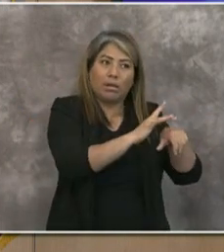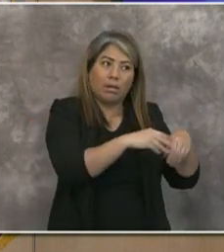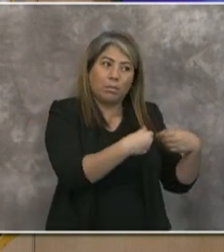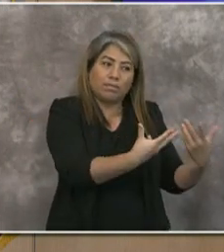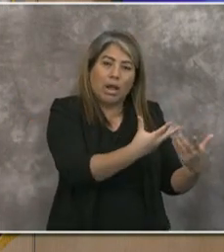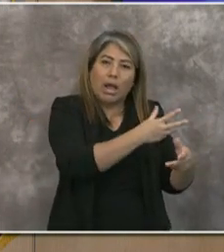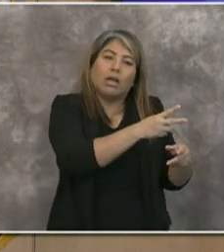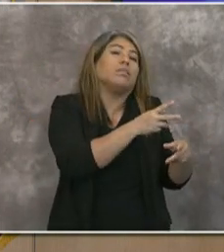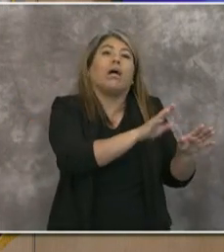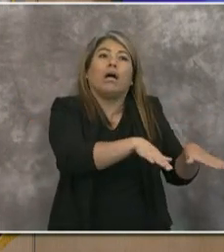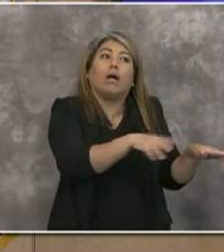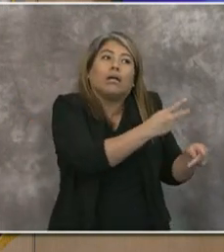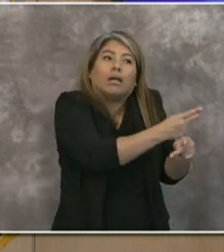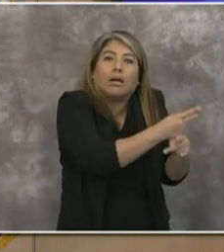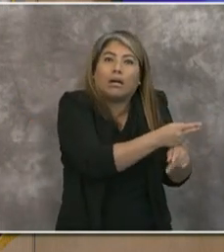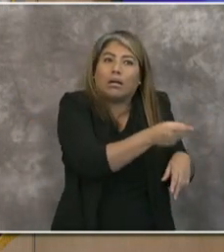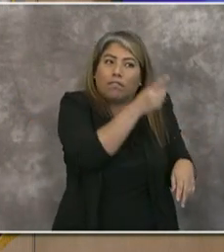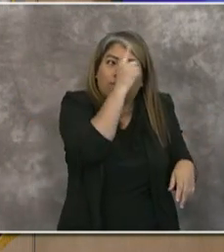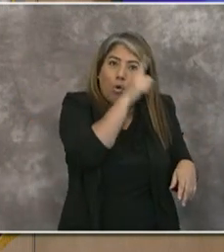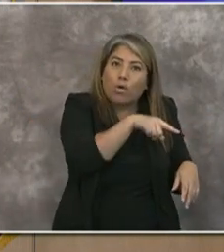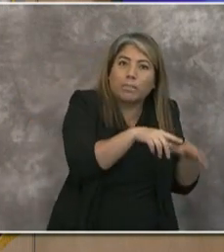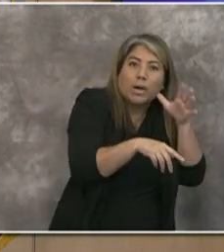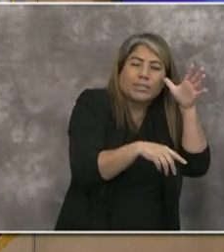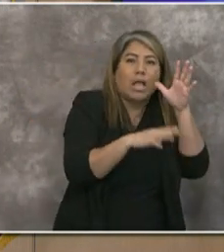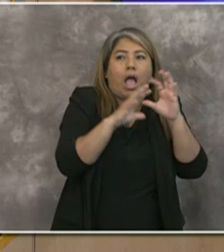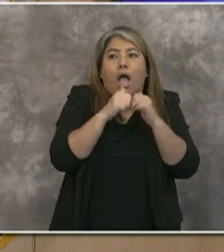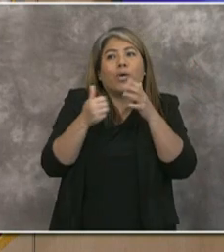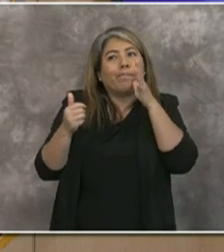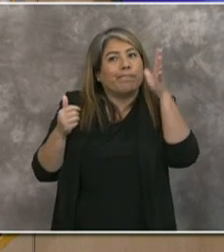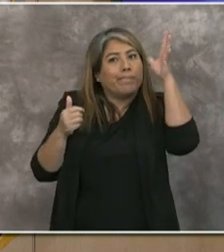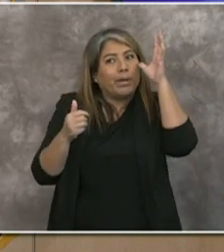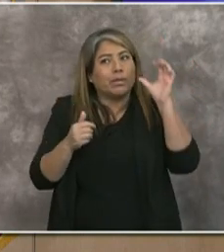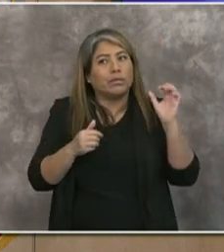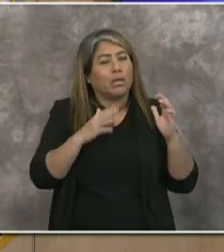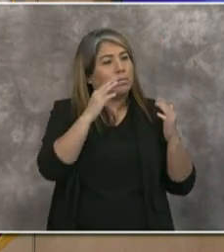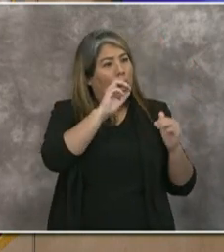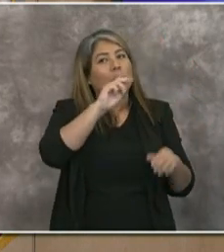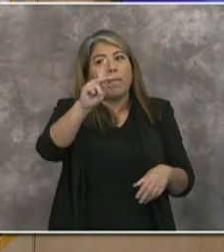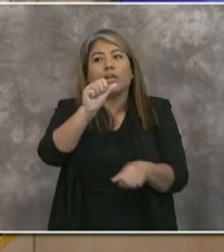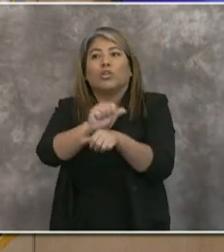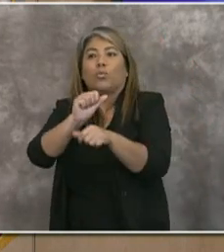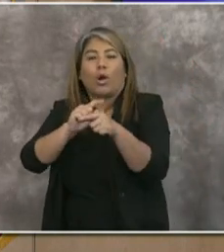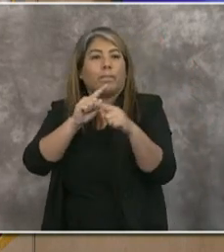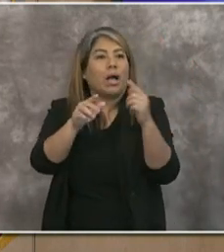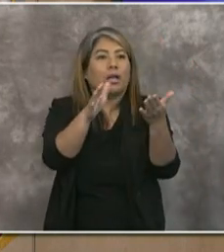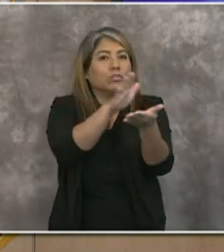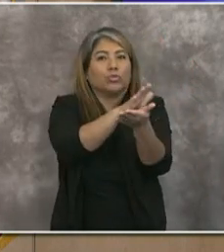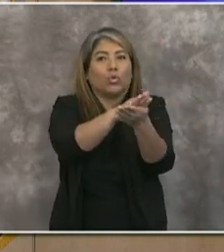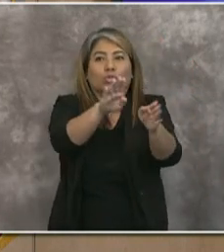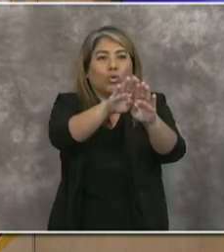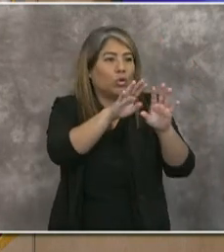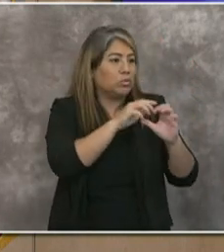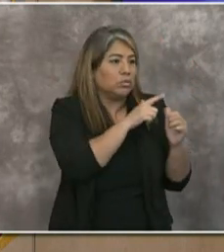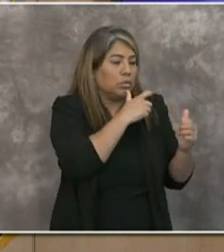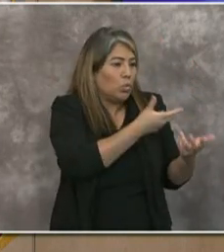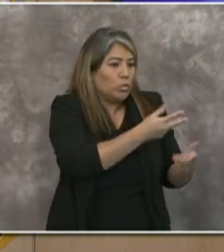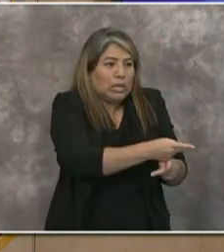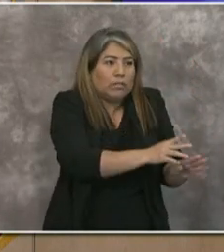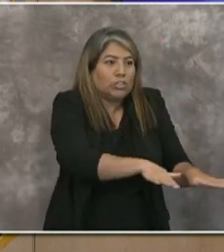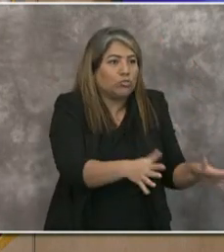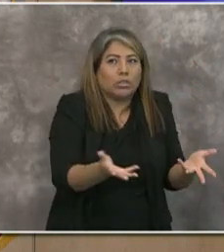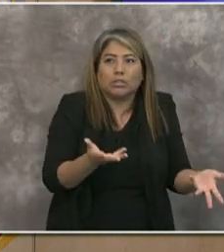child care. I don't know how parents would be expected to go back to work when schools are closed and there's not the availability of child care. And so I